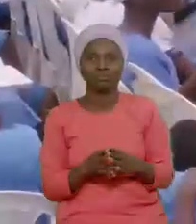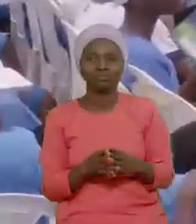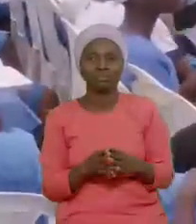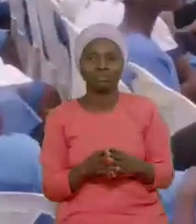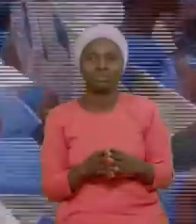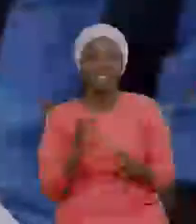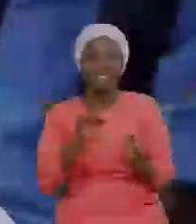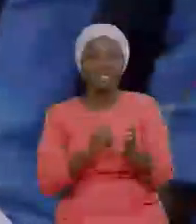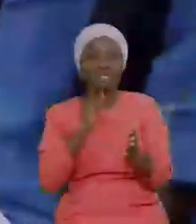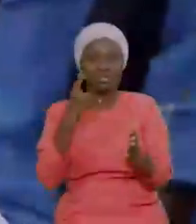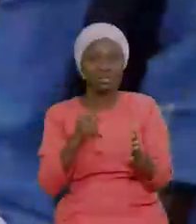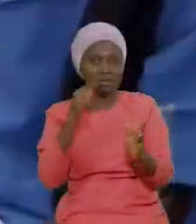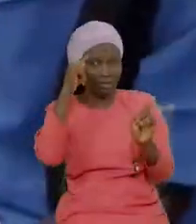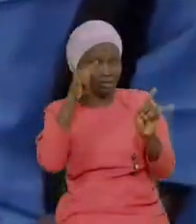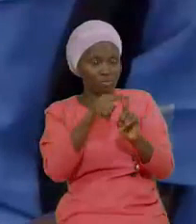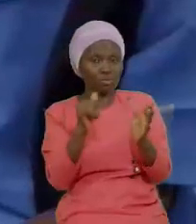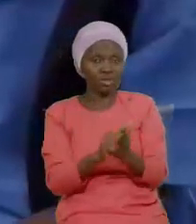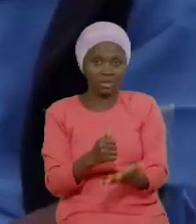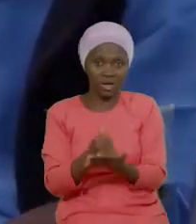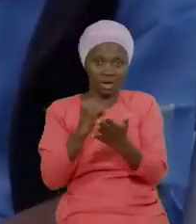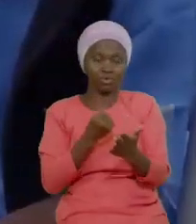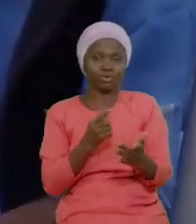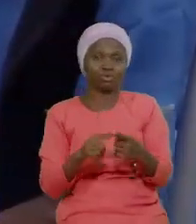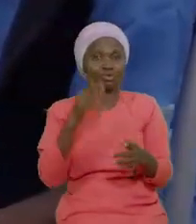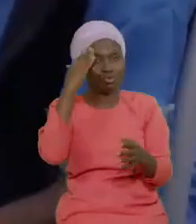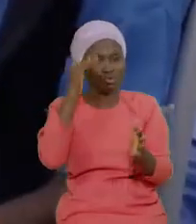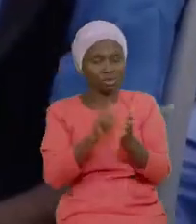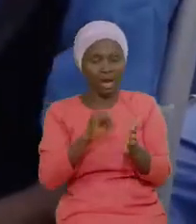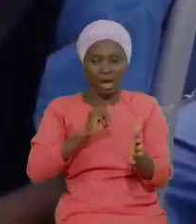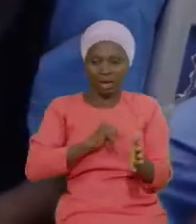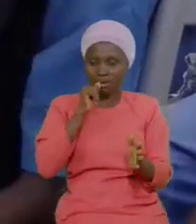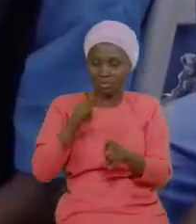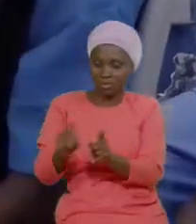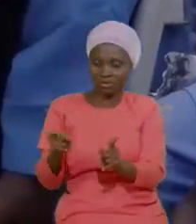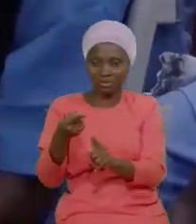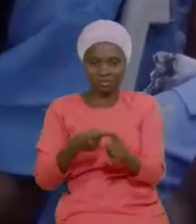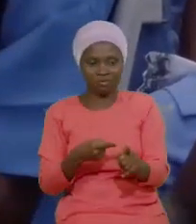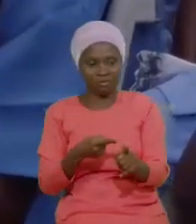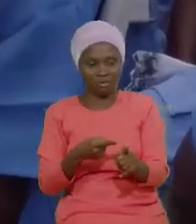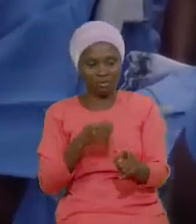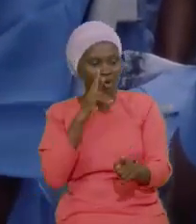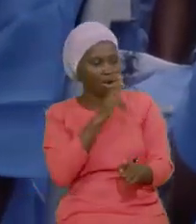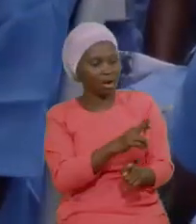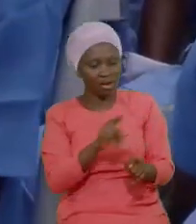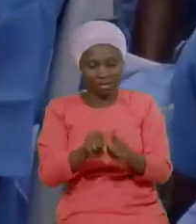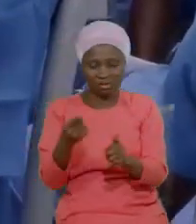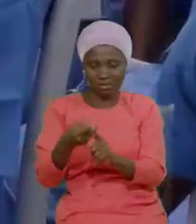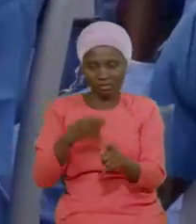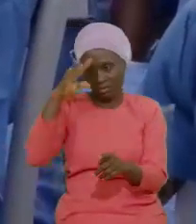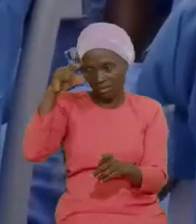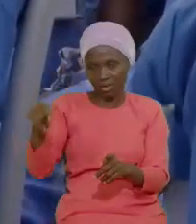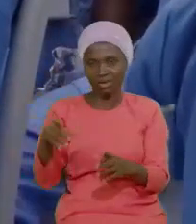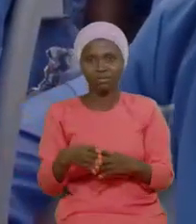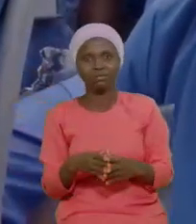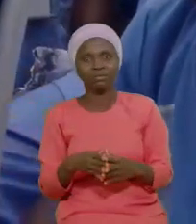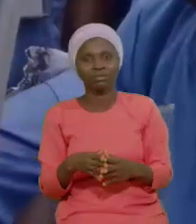It's a goal that makes us to know, I am different from him. I'm different from her. Although they are happy with the